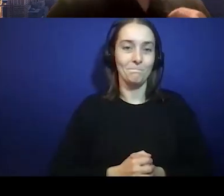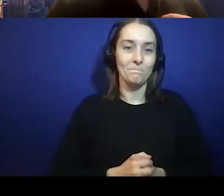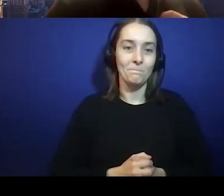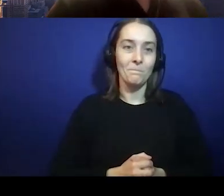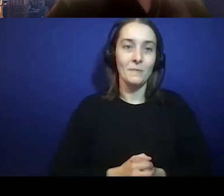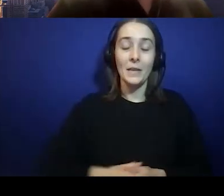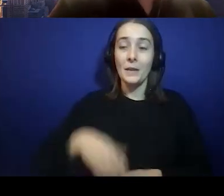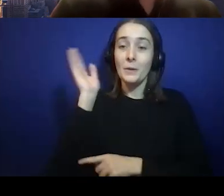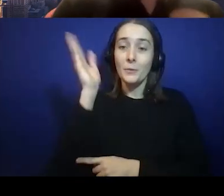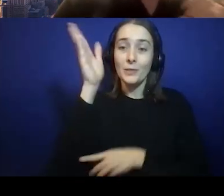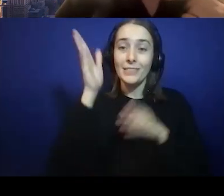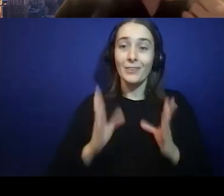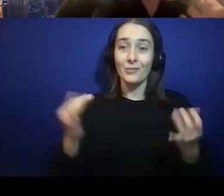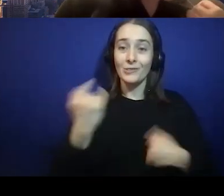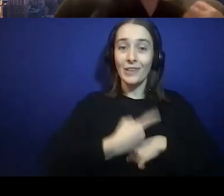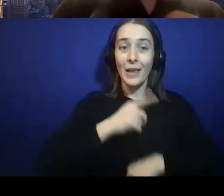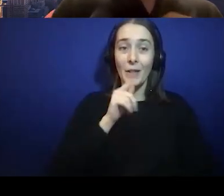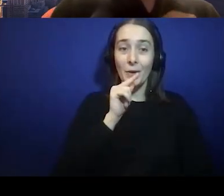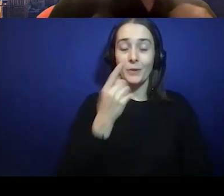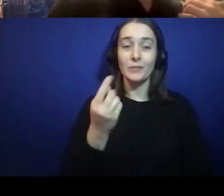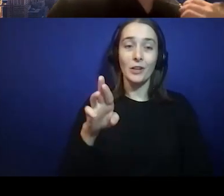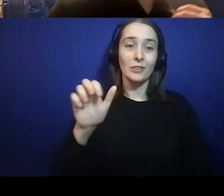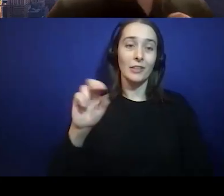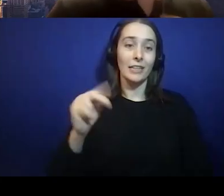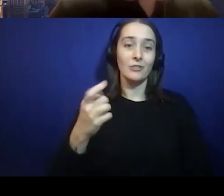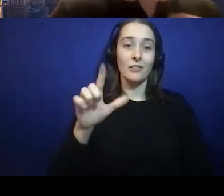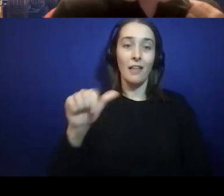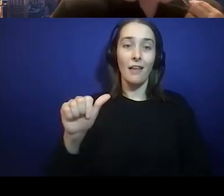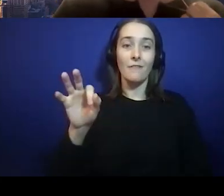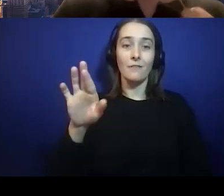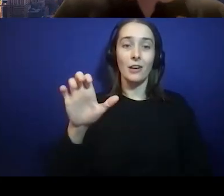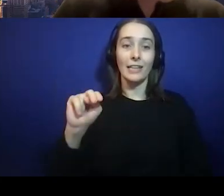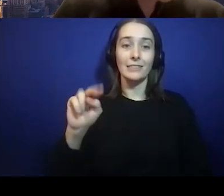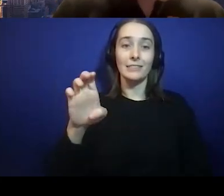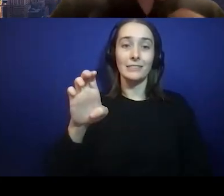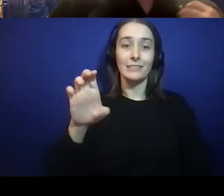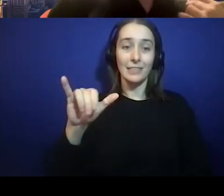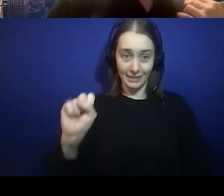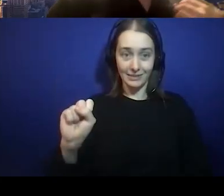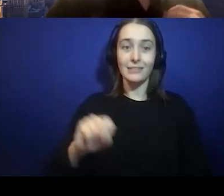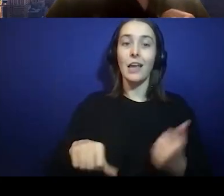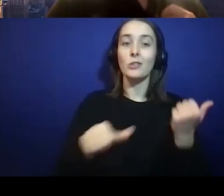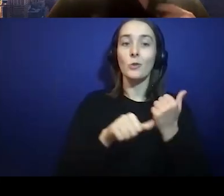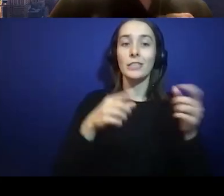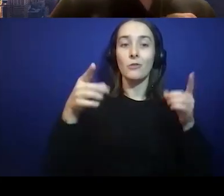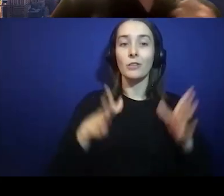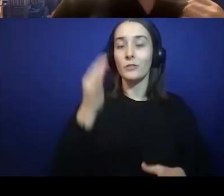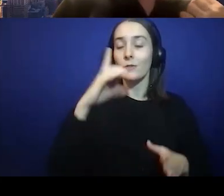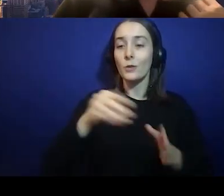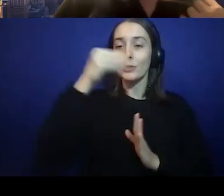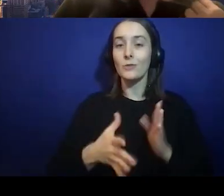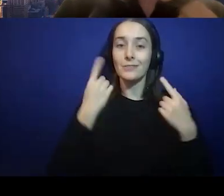Presenting today will be Dr. Angela Francis, Associate Director for Student Success, and myself,